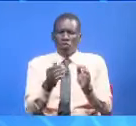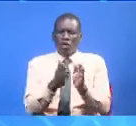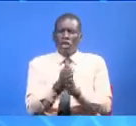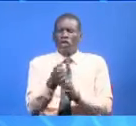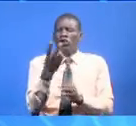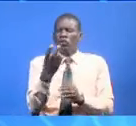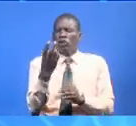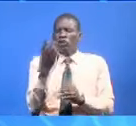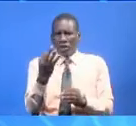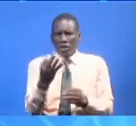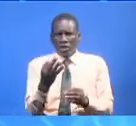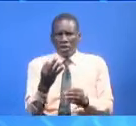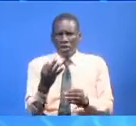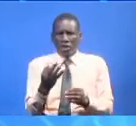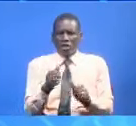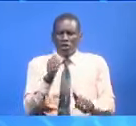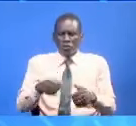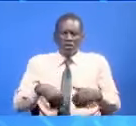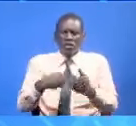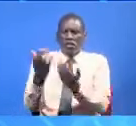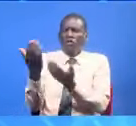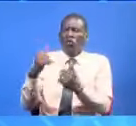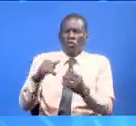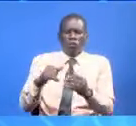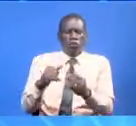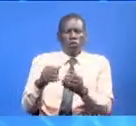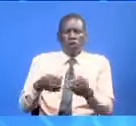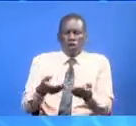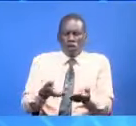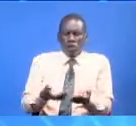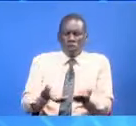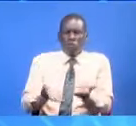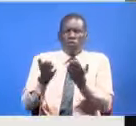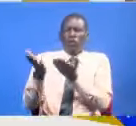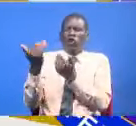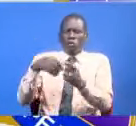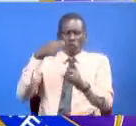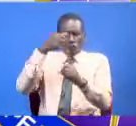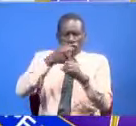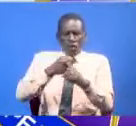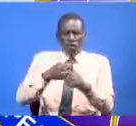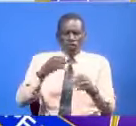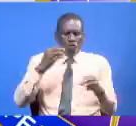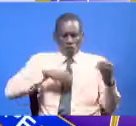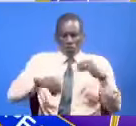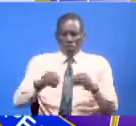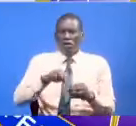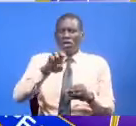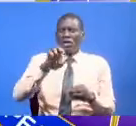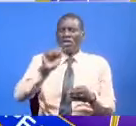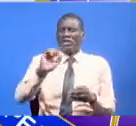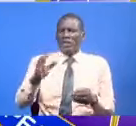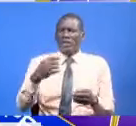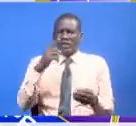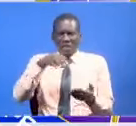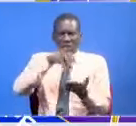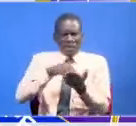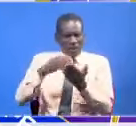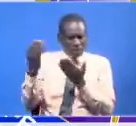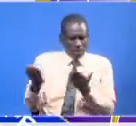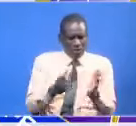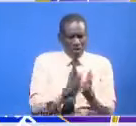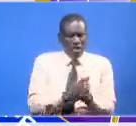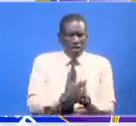2022-2023 that outlines the scope of the fight against graft. In the report, EACC says that cases received and